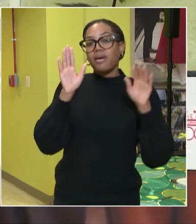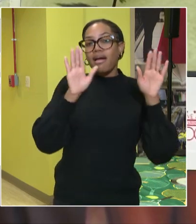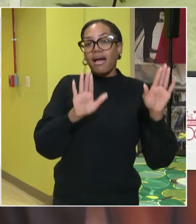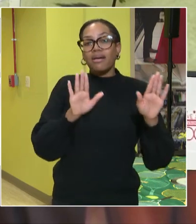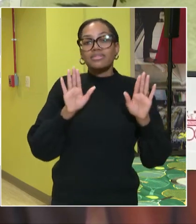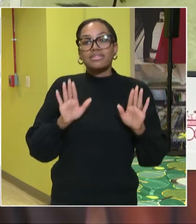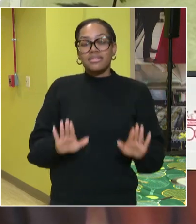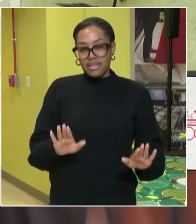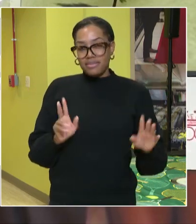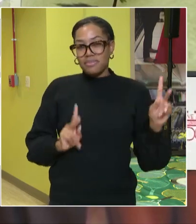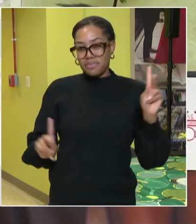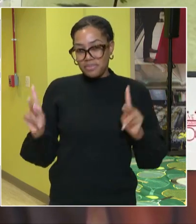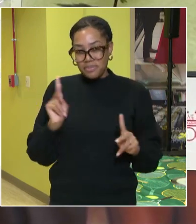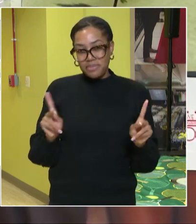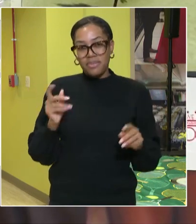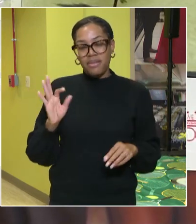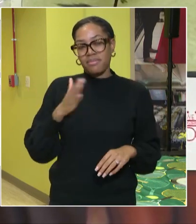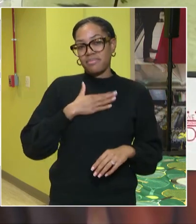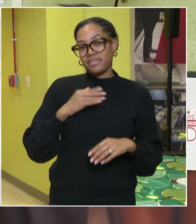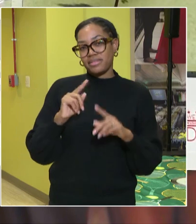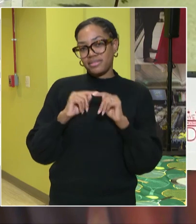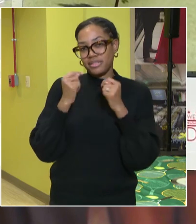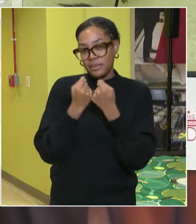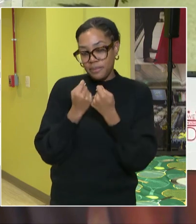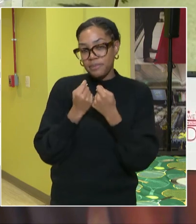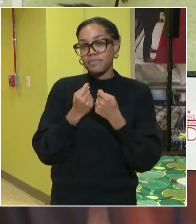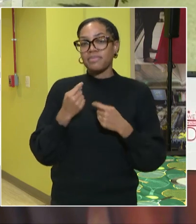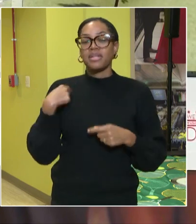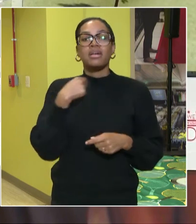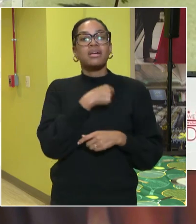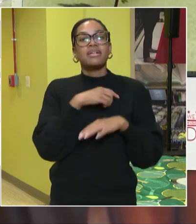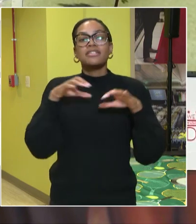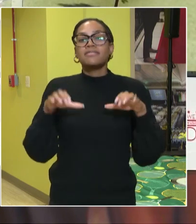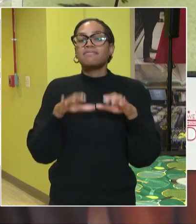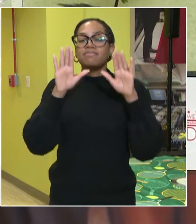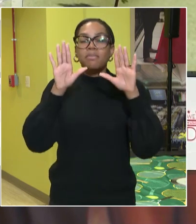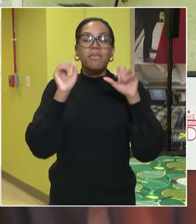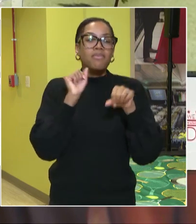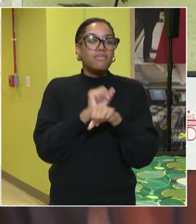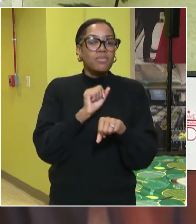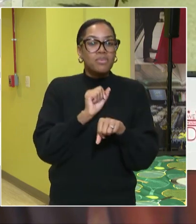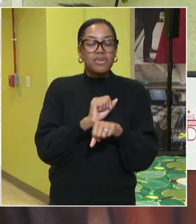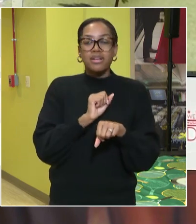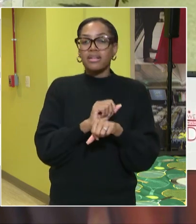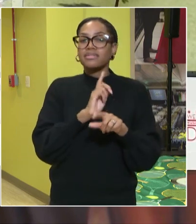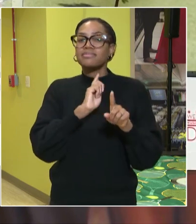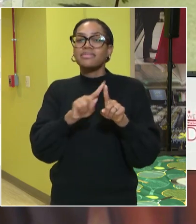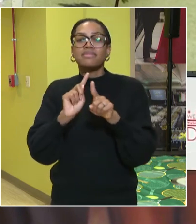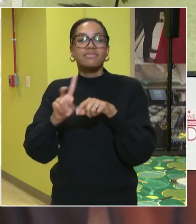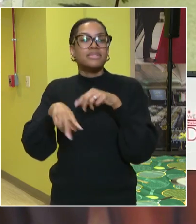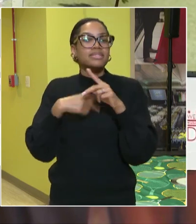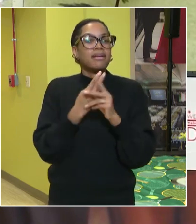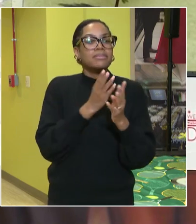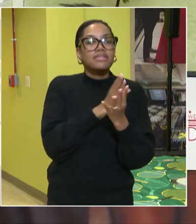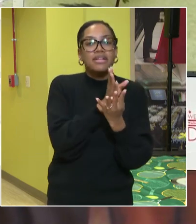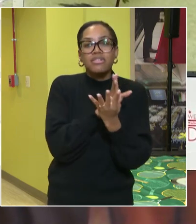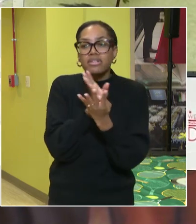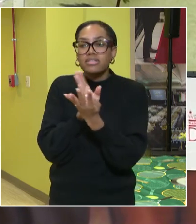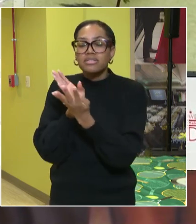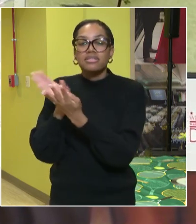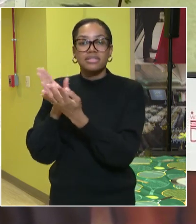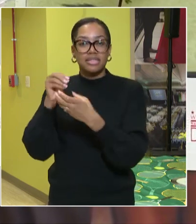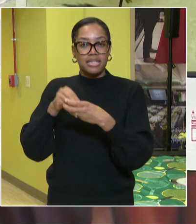outstanding members of my team who have done excellent work in all kinds of varieties in